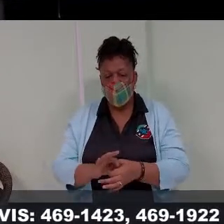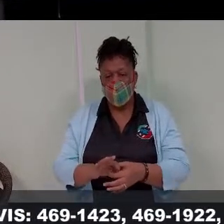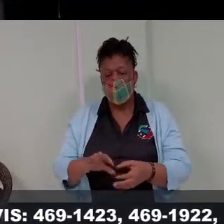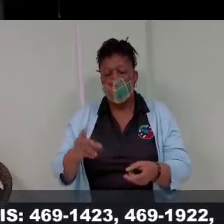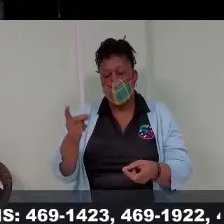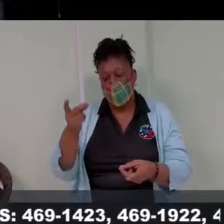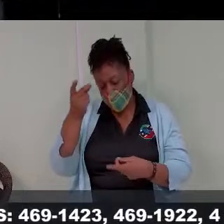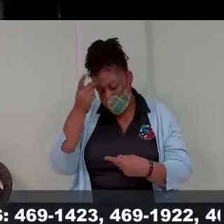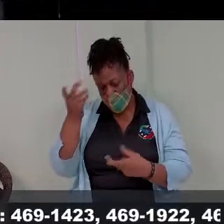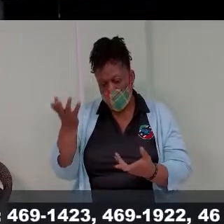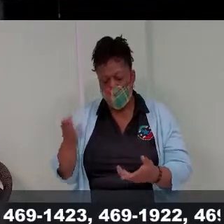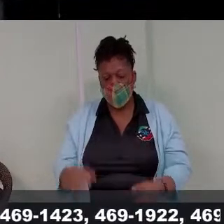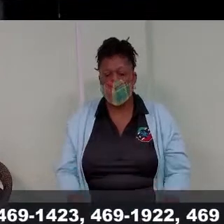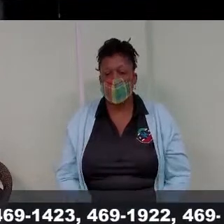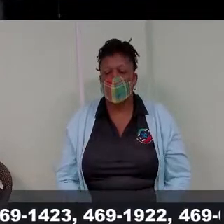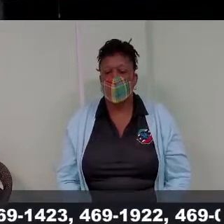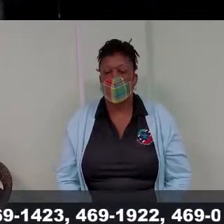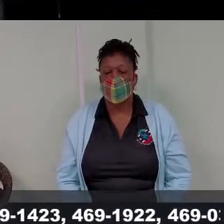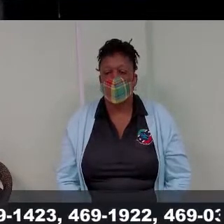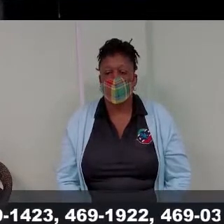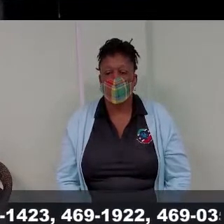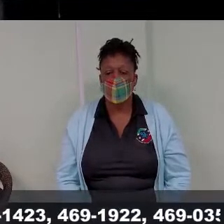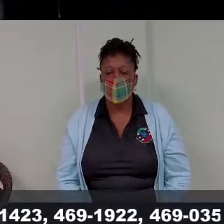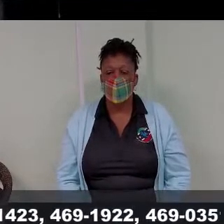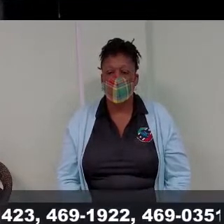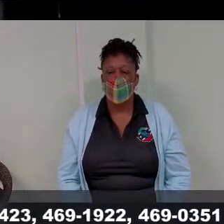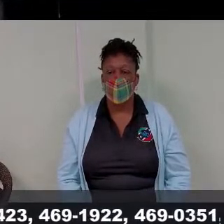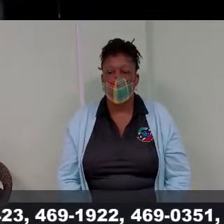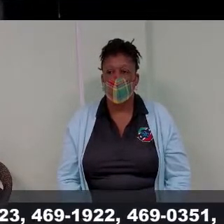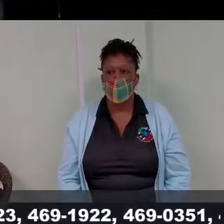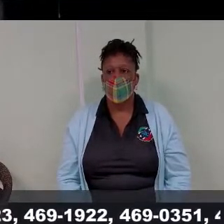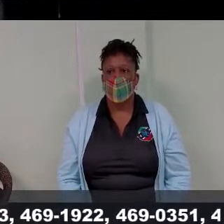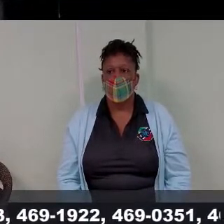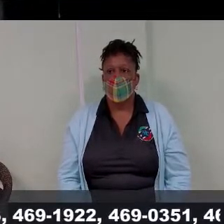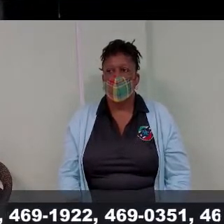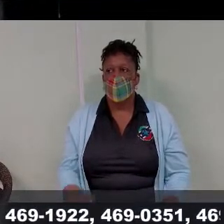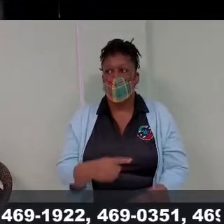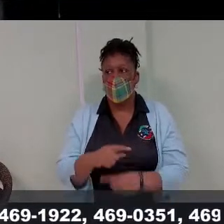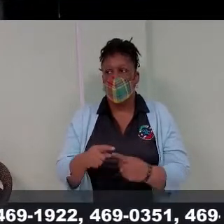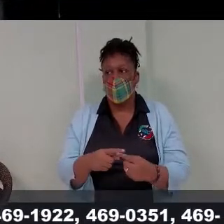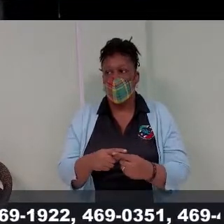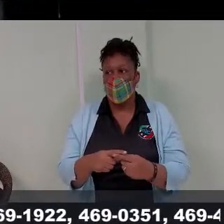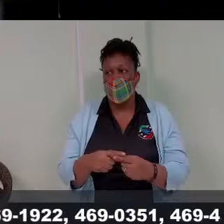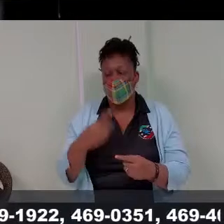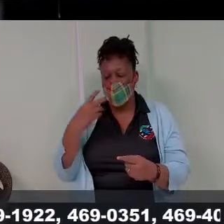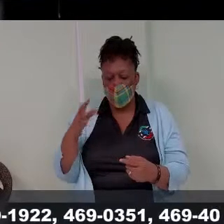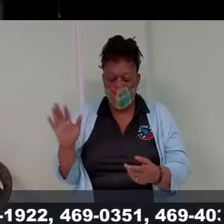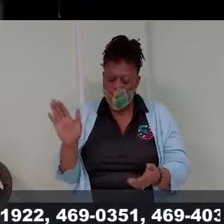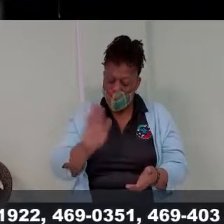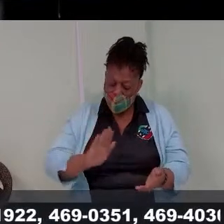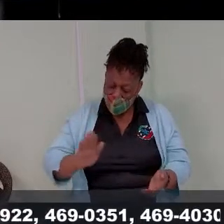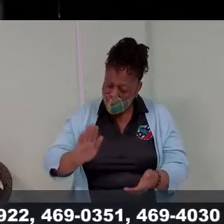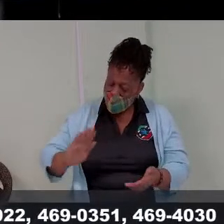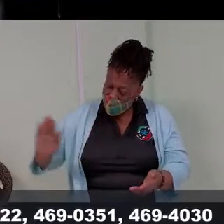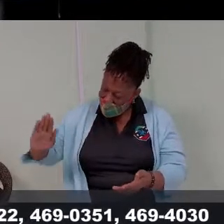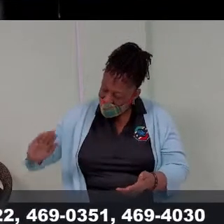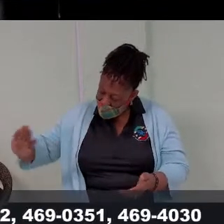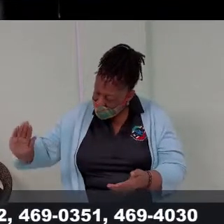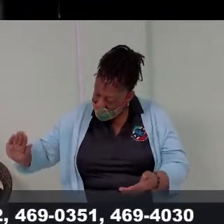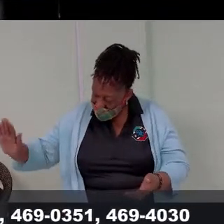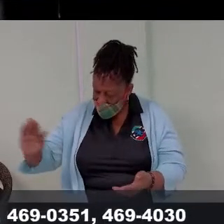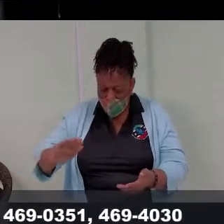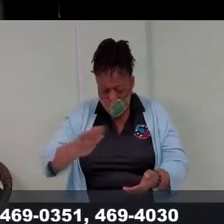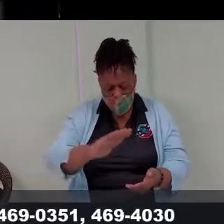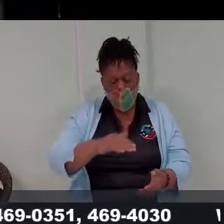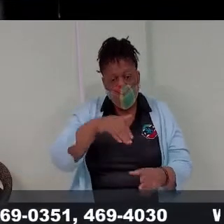to the physical distancing protocol, the venue must be sanitized prior to the service,